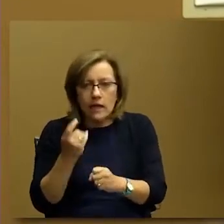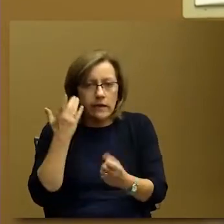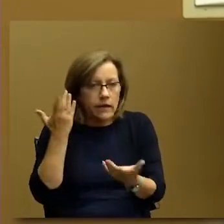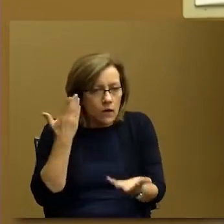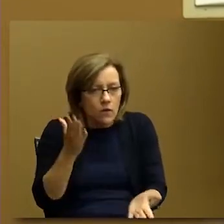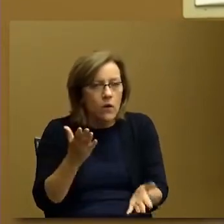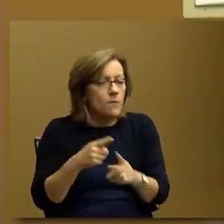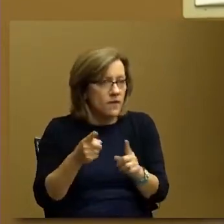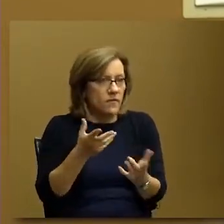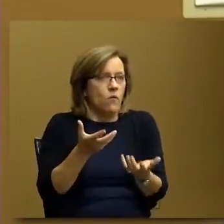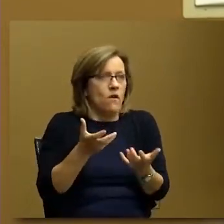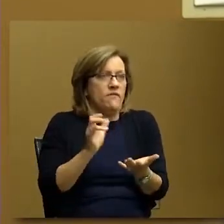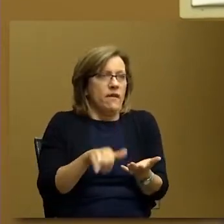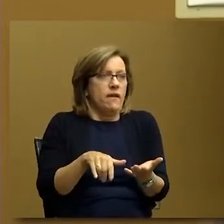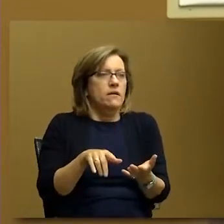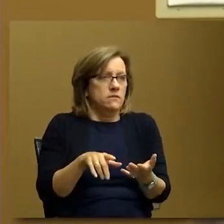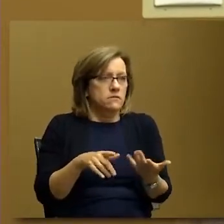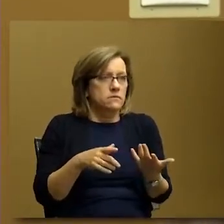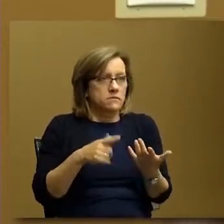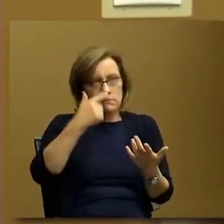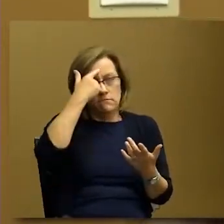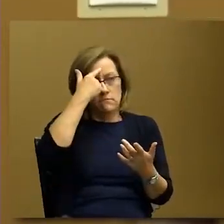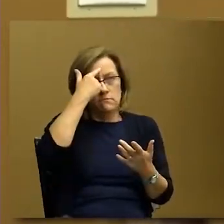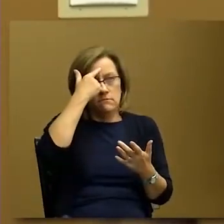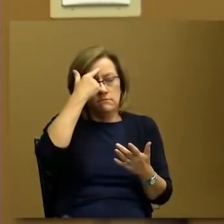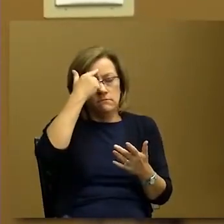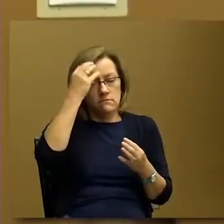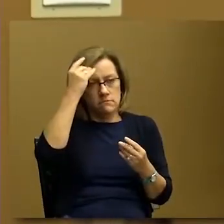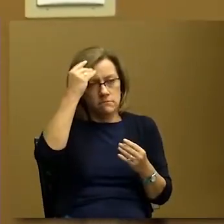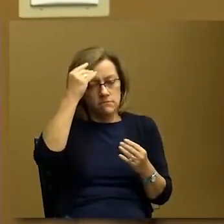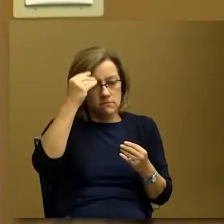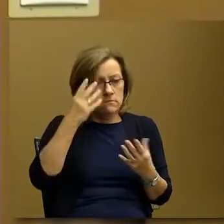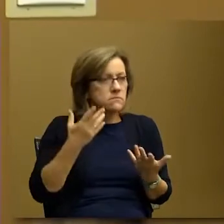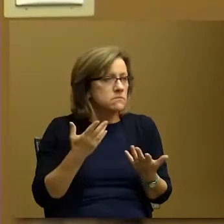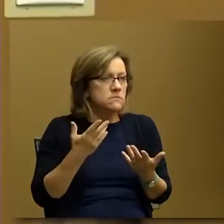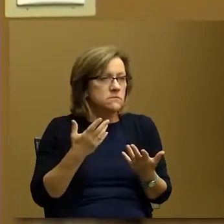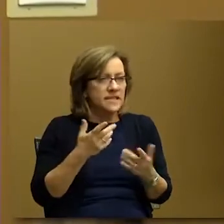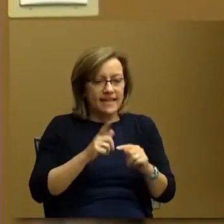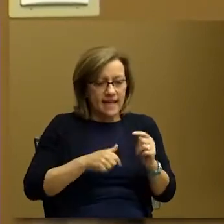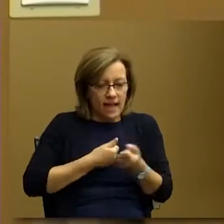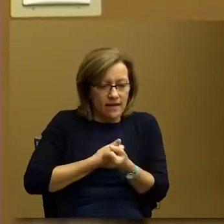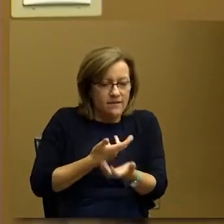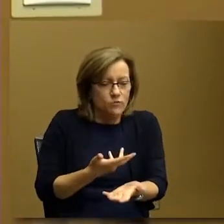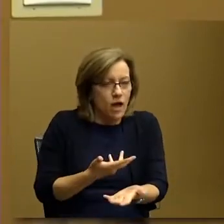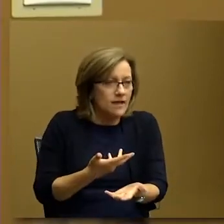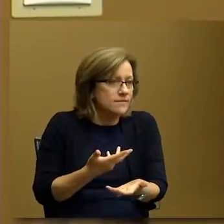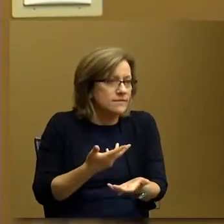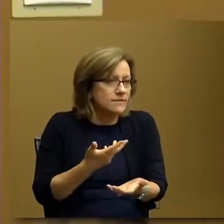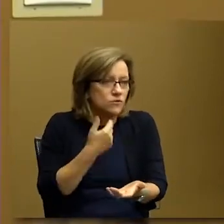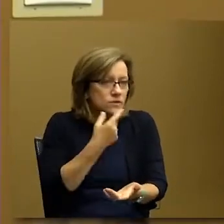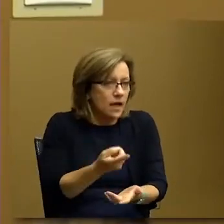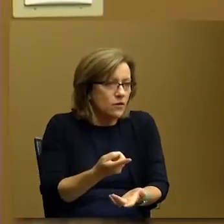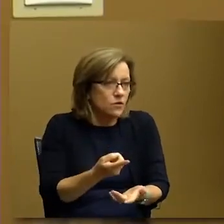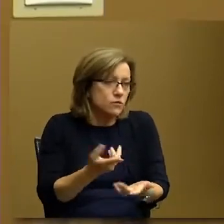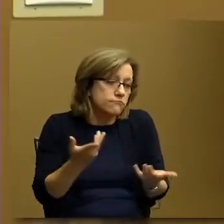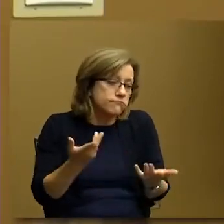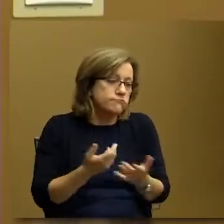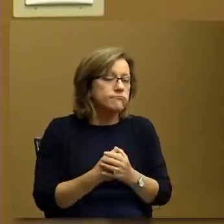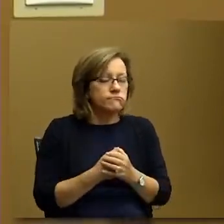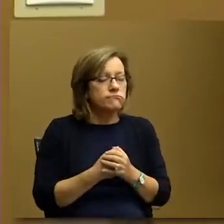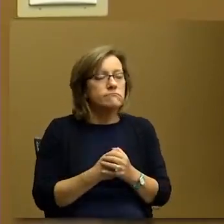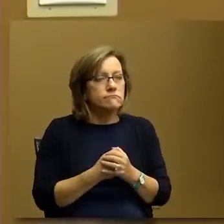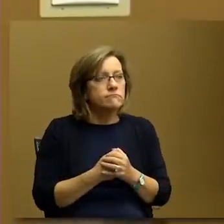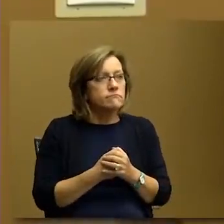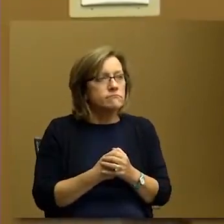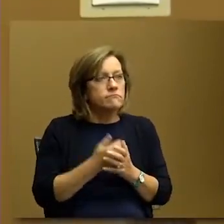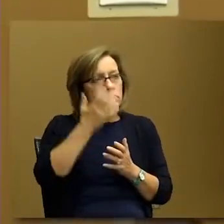So, but that's on their mind and their heart, but they have no way of letting you know that. So that's where you